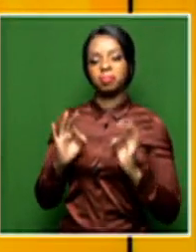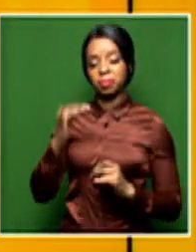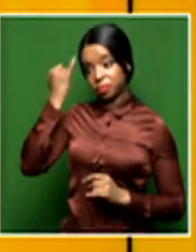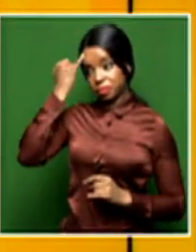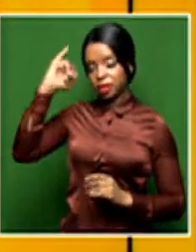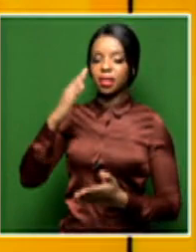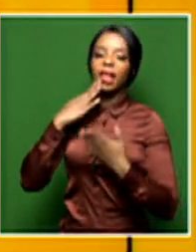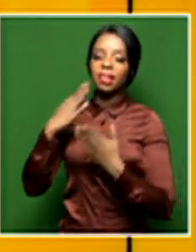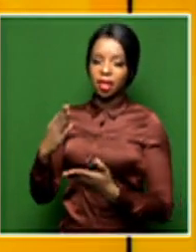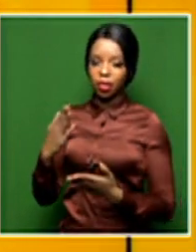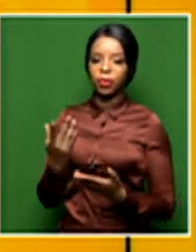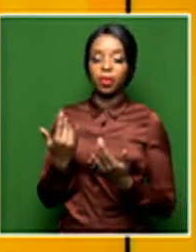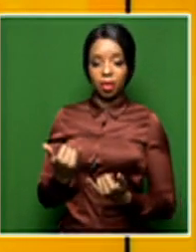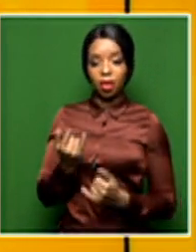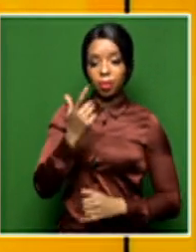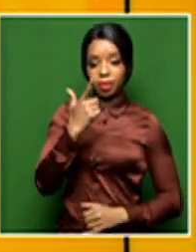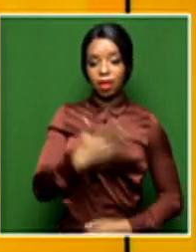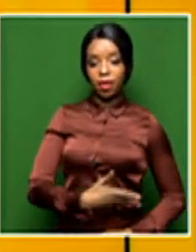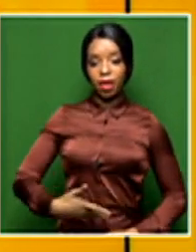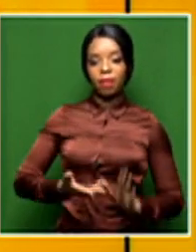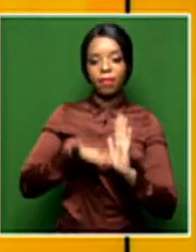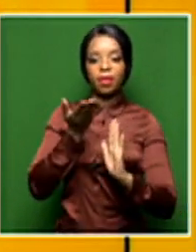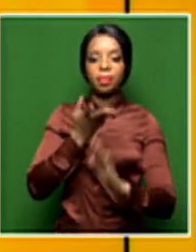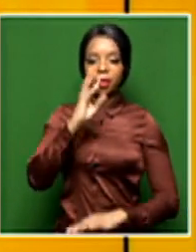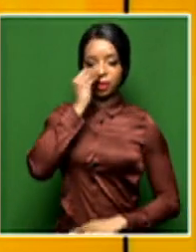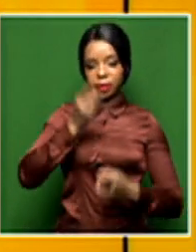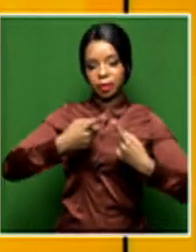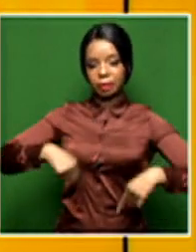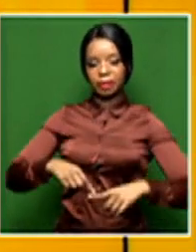again to the professor. That leads us up to 7:30 here on the program. Let's quickly bring you up to speed with a news headline.